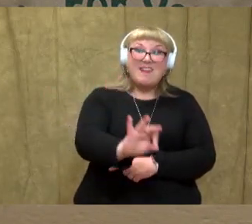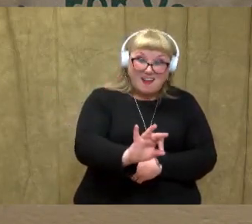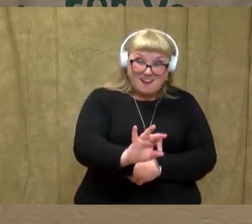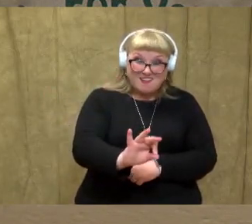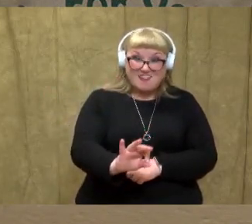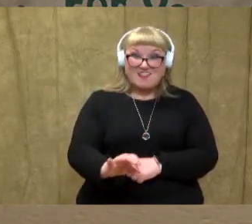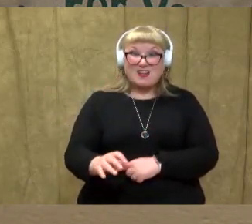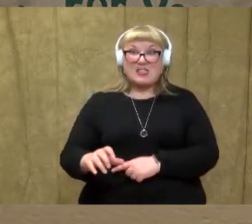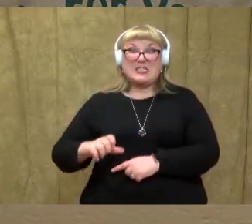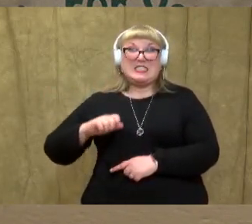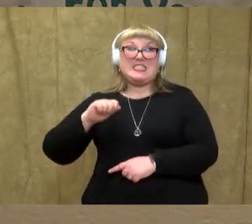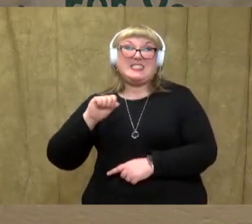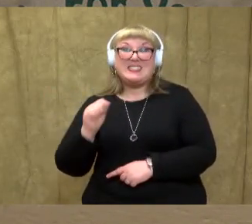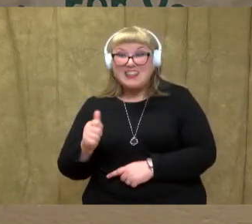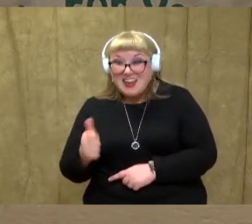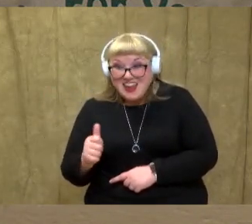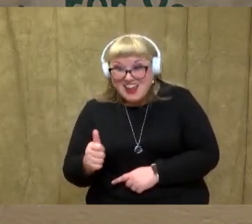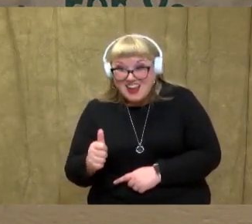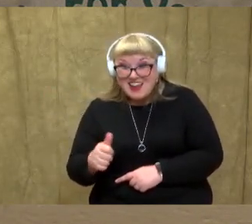9,